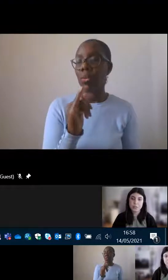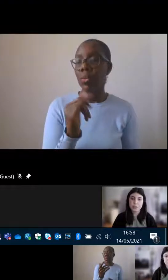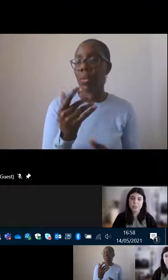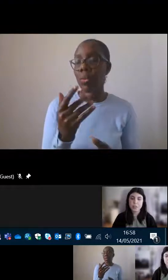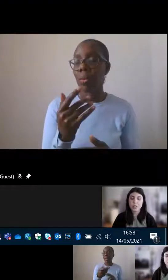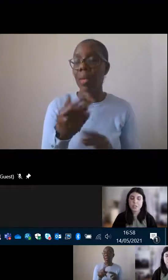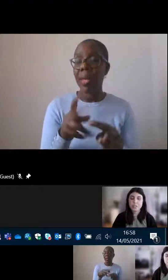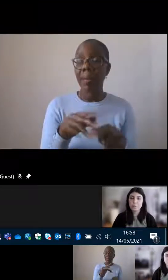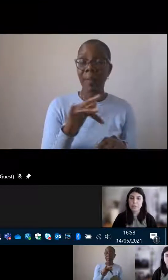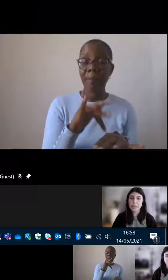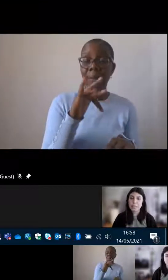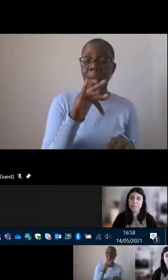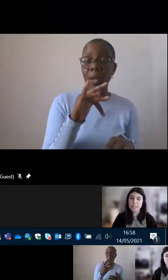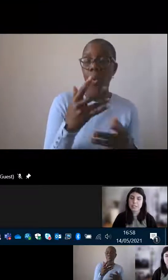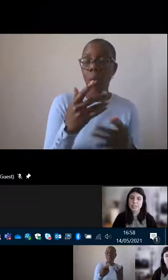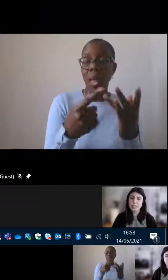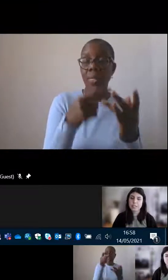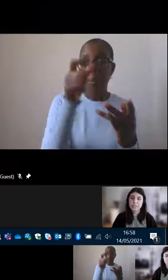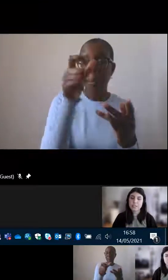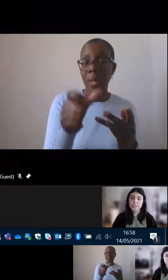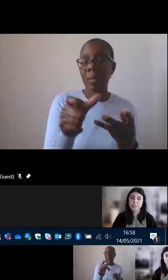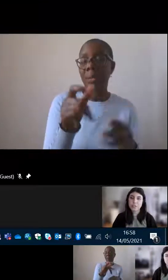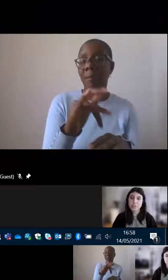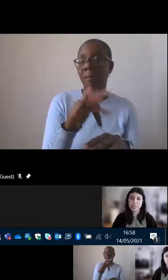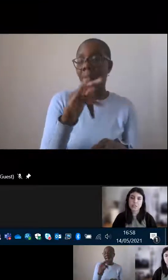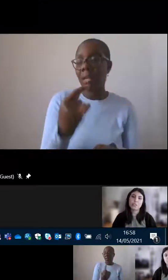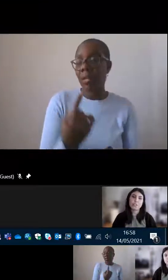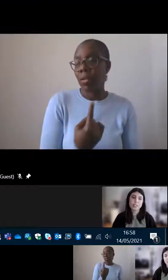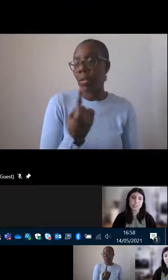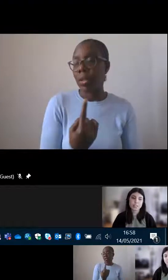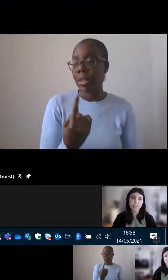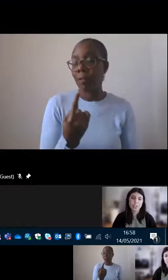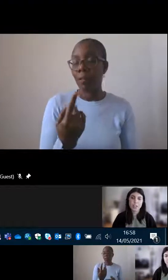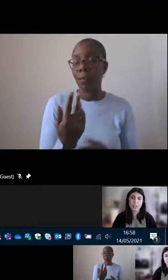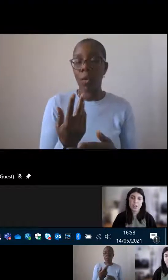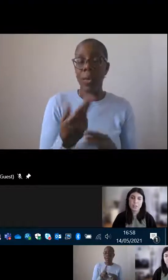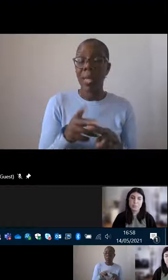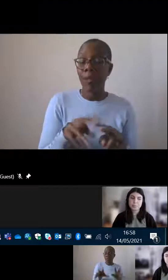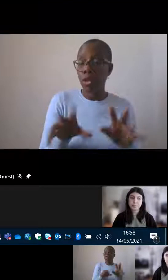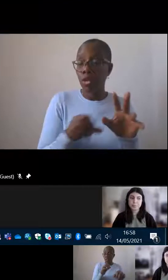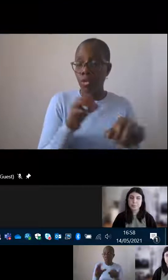substance misuse. So what that means is if you're struggling yourself